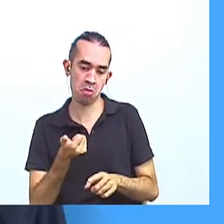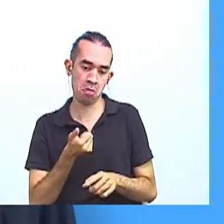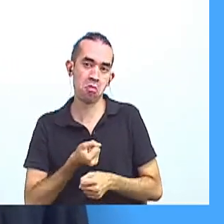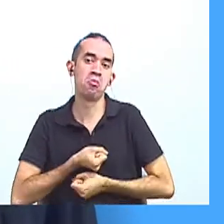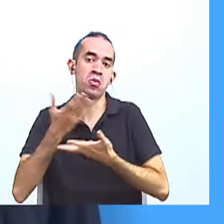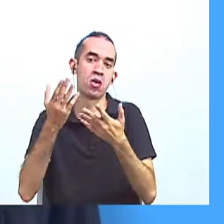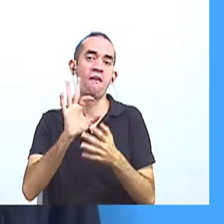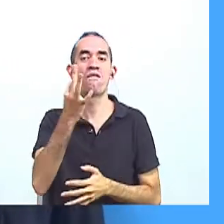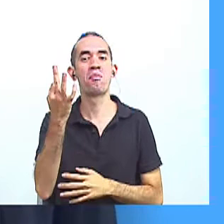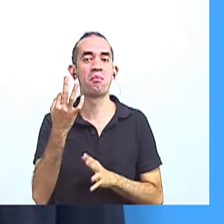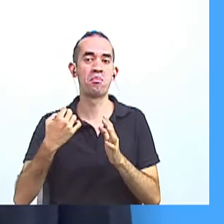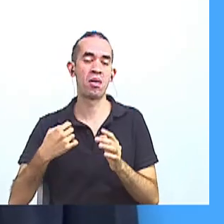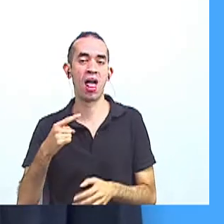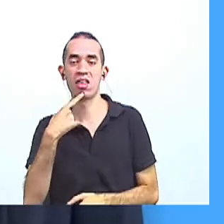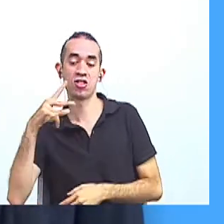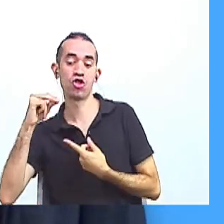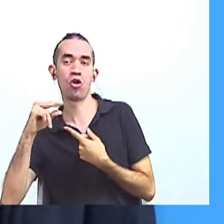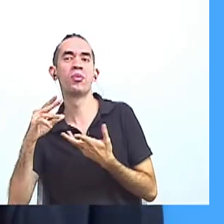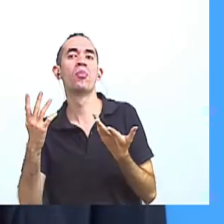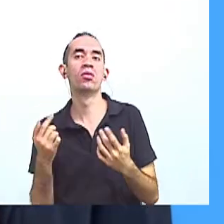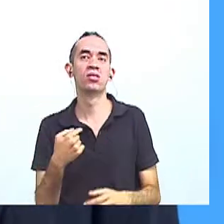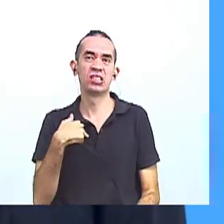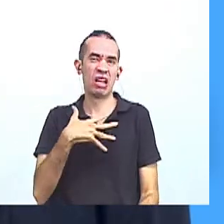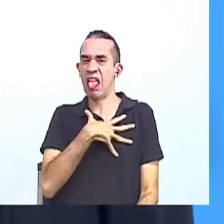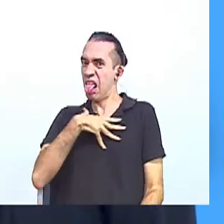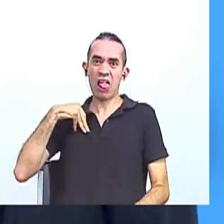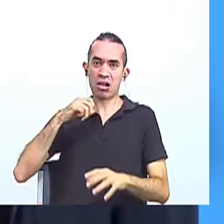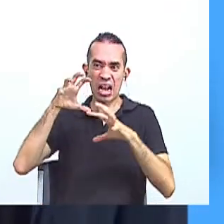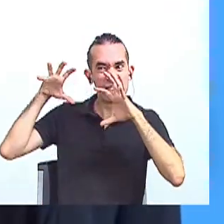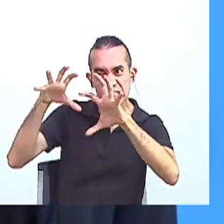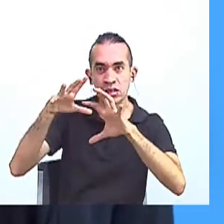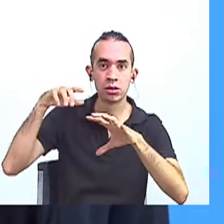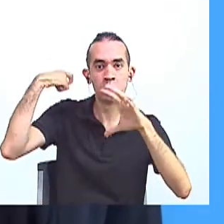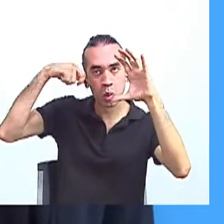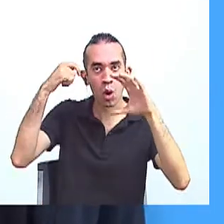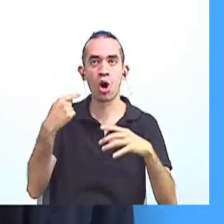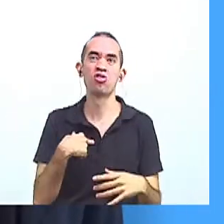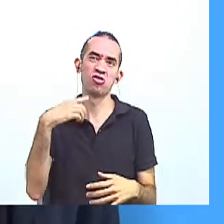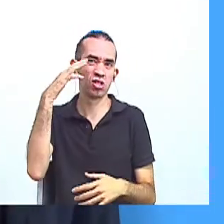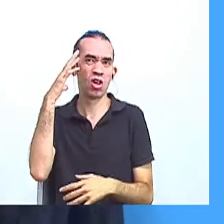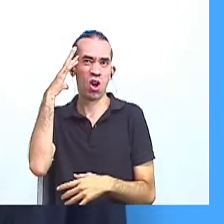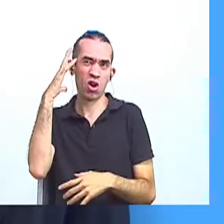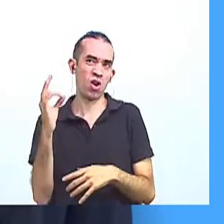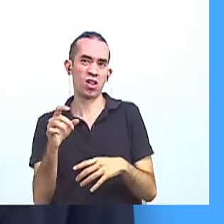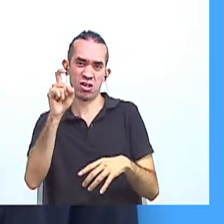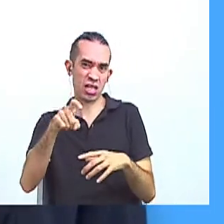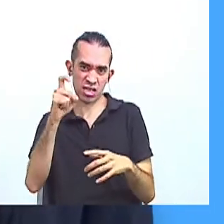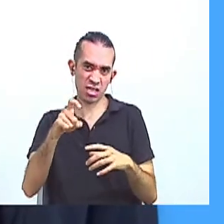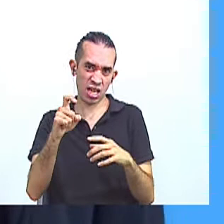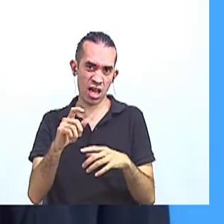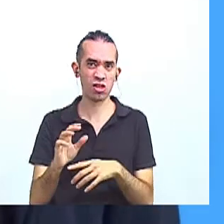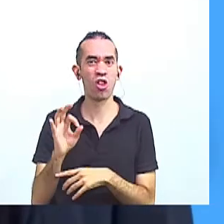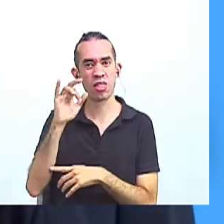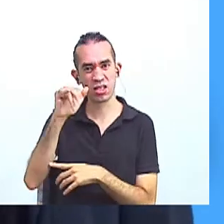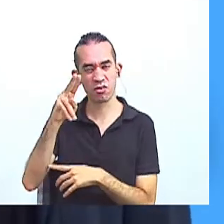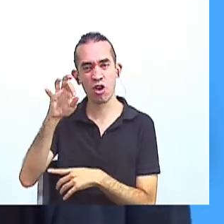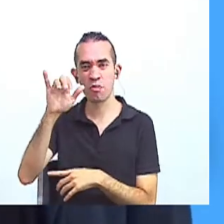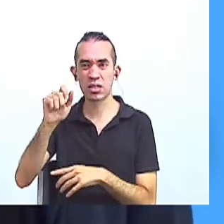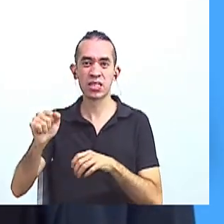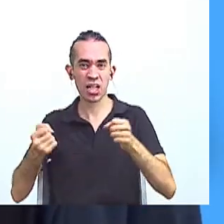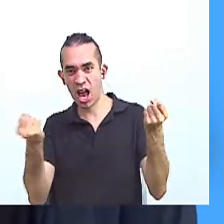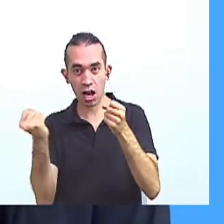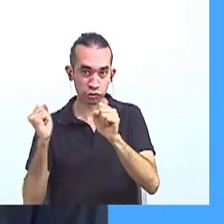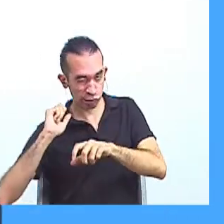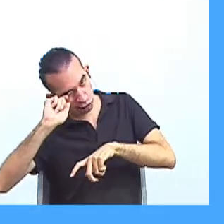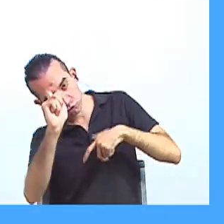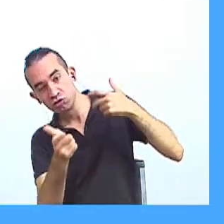negative forms of these phrases. I don't like horror movies, or I don't believe the world needs any more Transformers films, are good